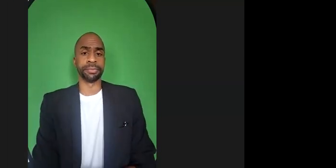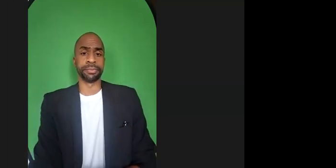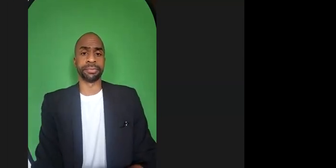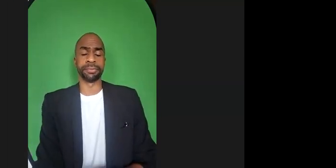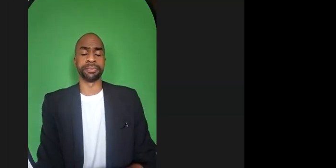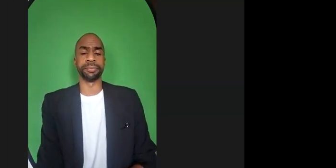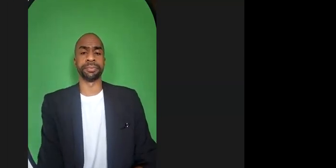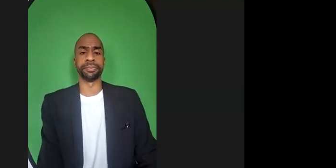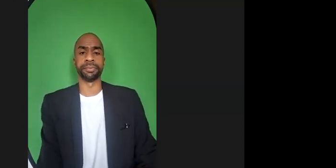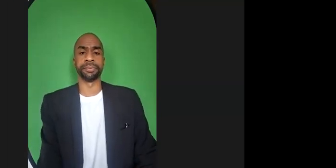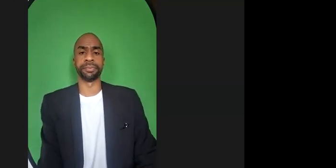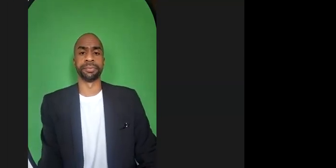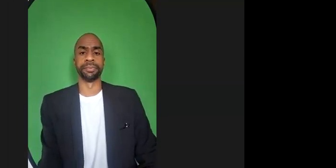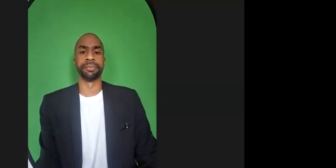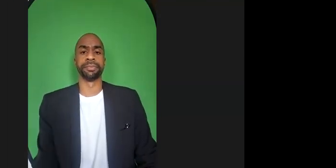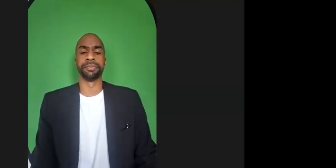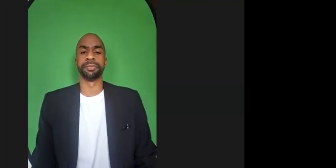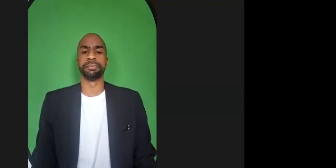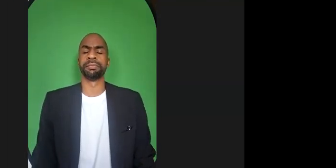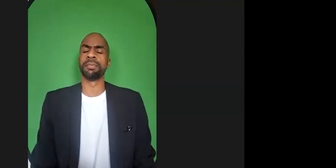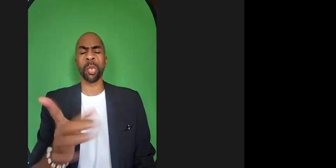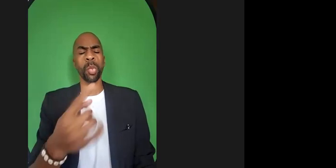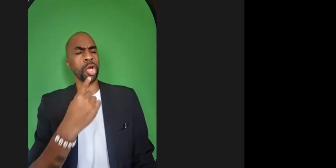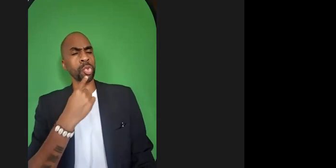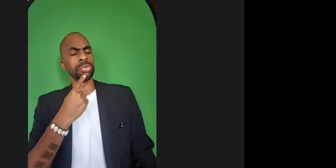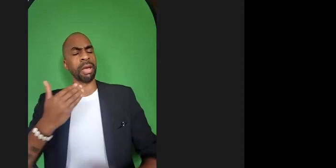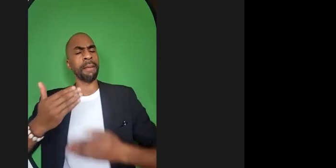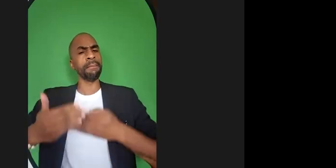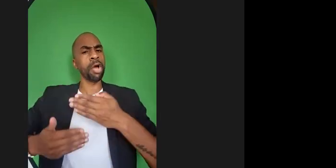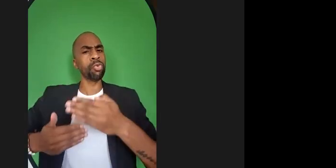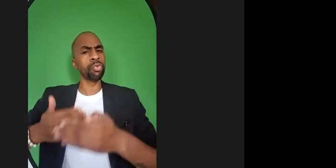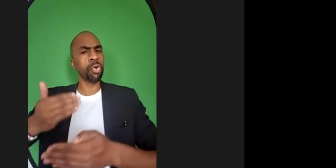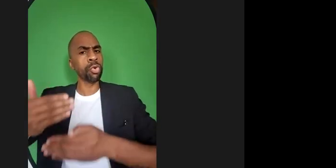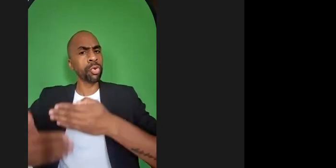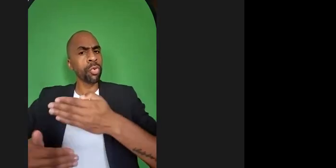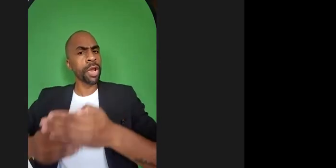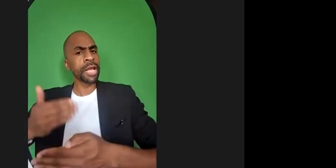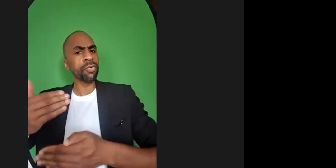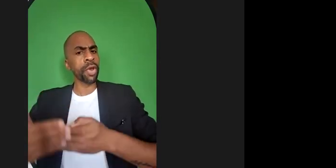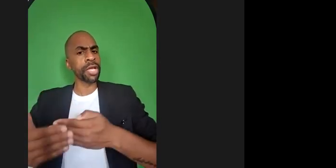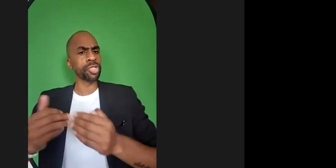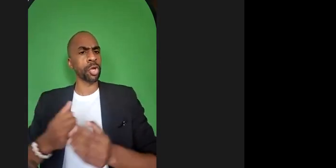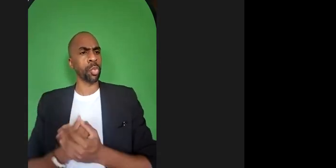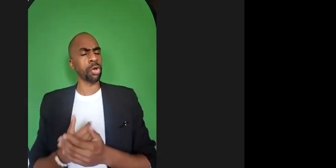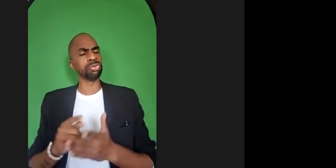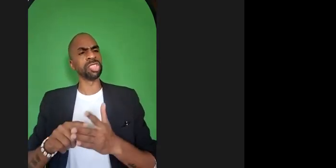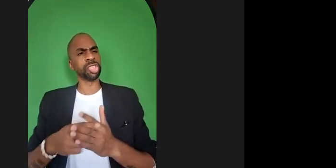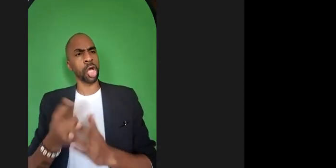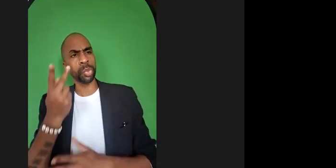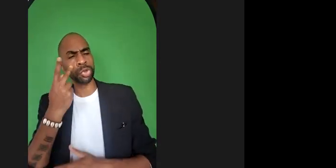cetera. And you mentioned the progression and the fact that we'll begin to see in these